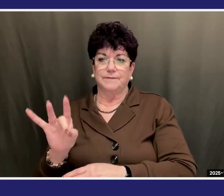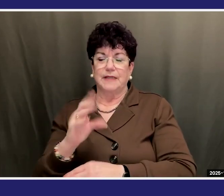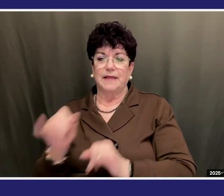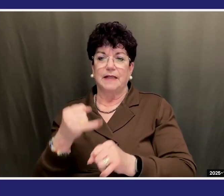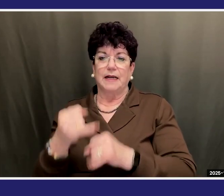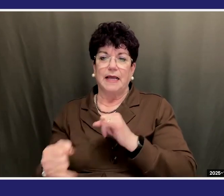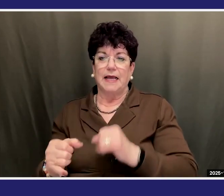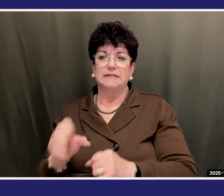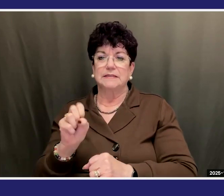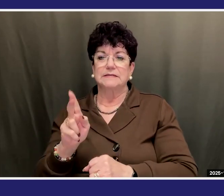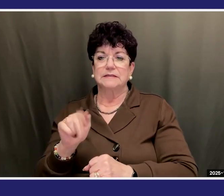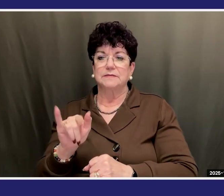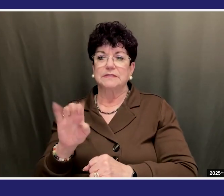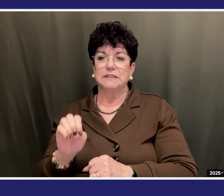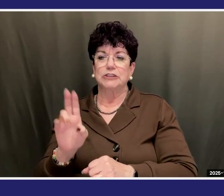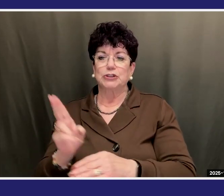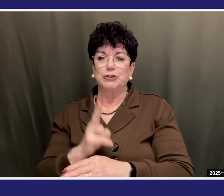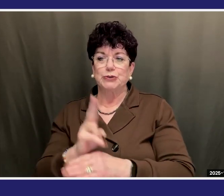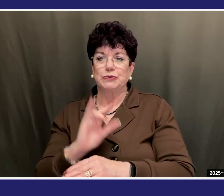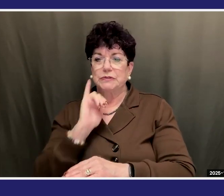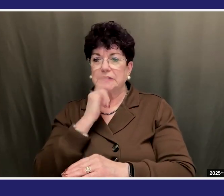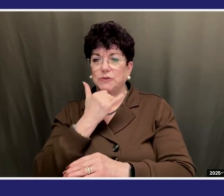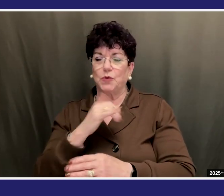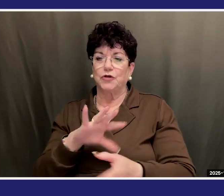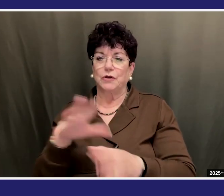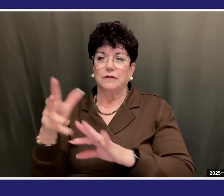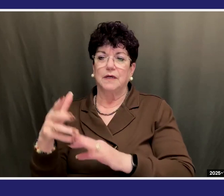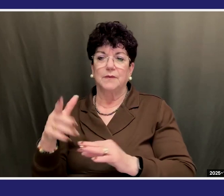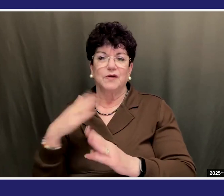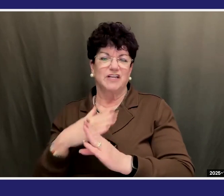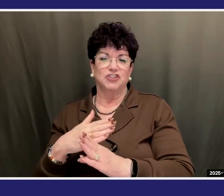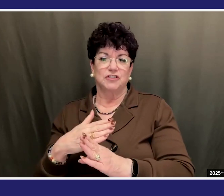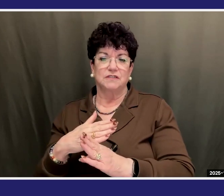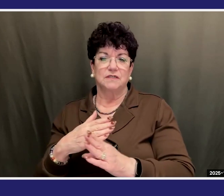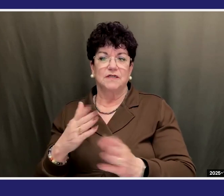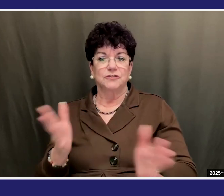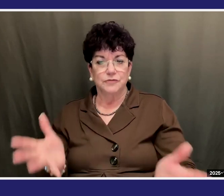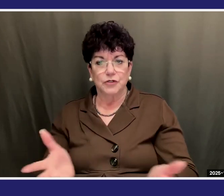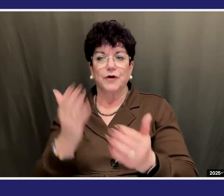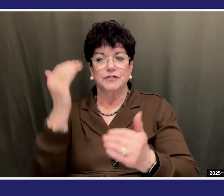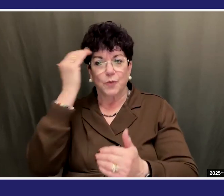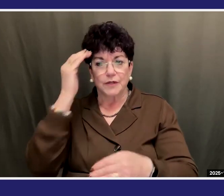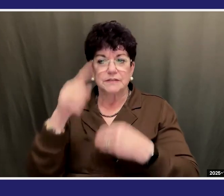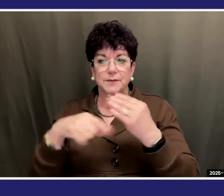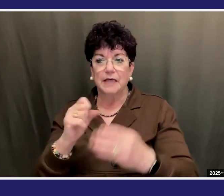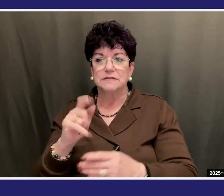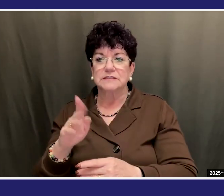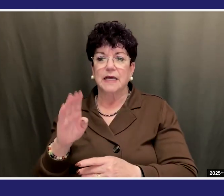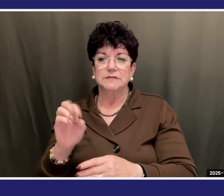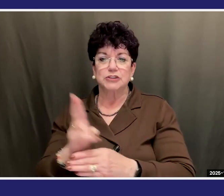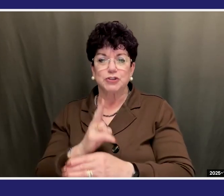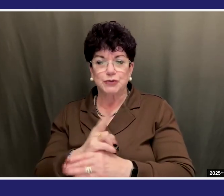is the Substance Use Disorder Prevention Campaign, also to raise awareness about substance use disorder and reduce